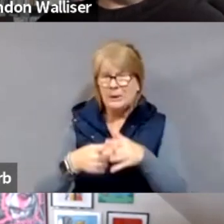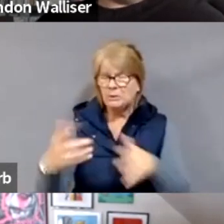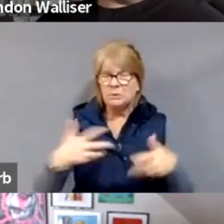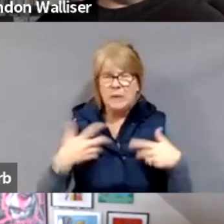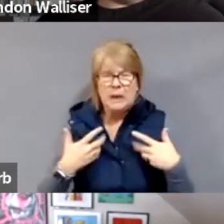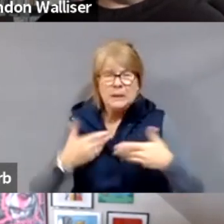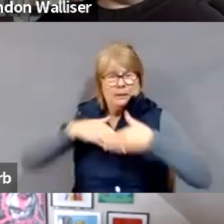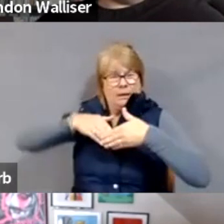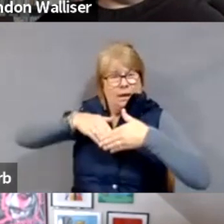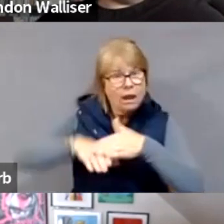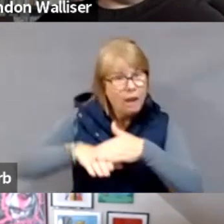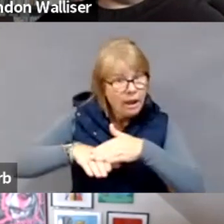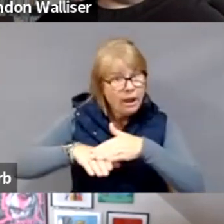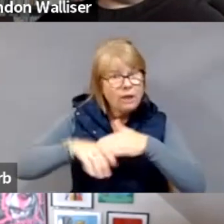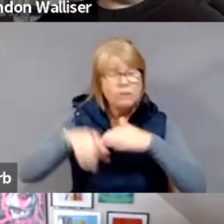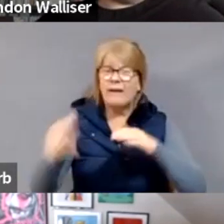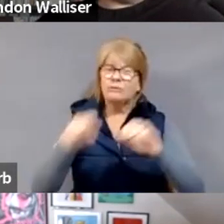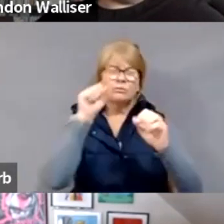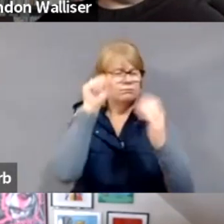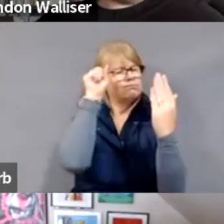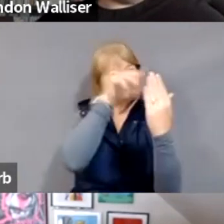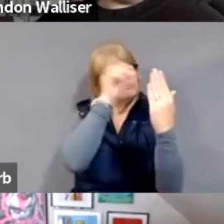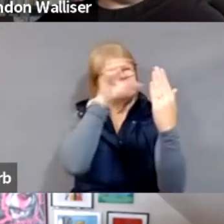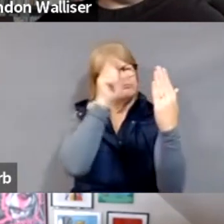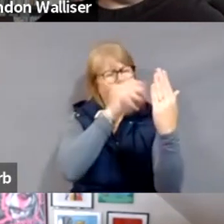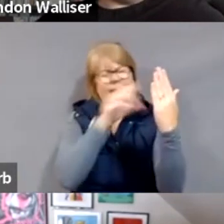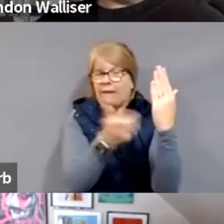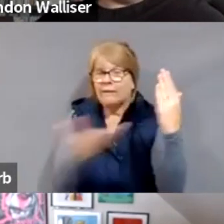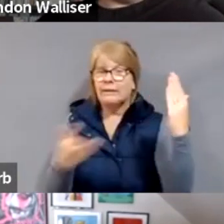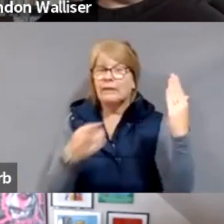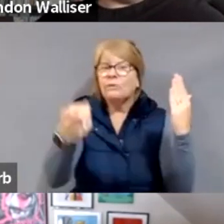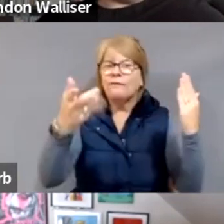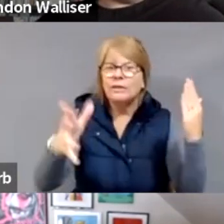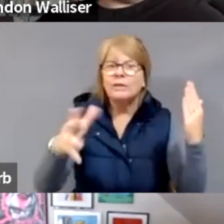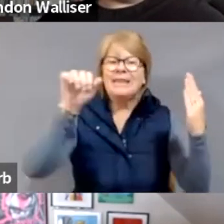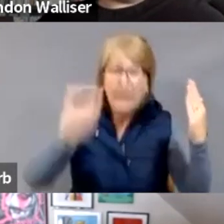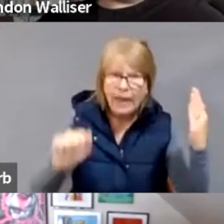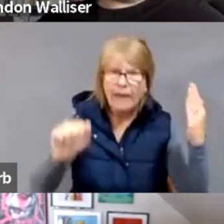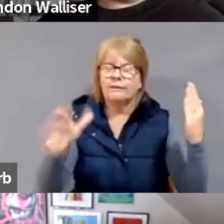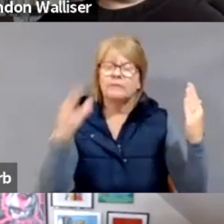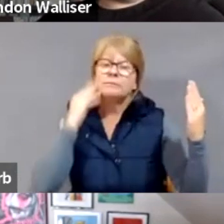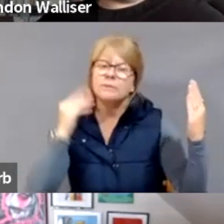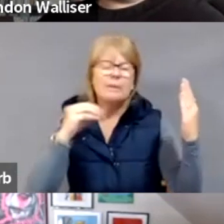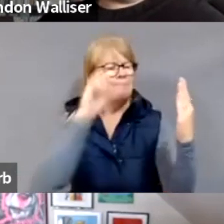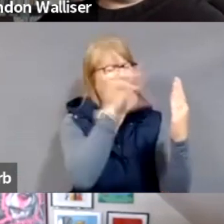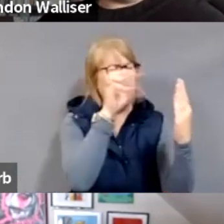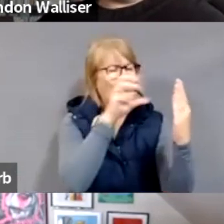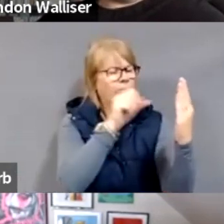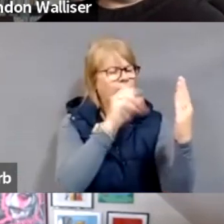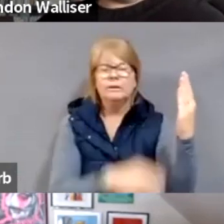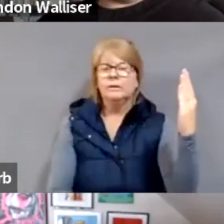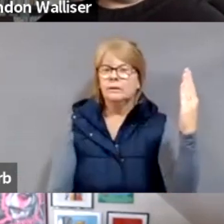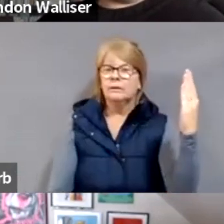you are bolstering your resume with all of the things that you can, all the experience that you have. Because if you